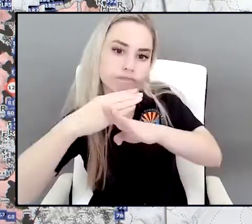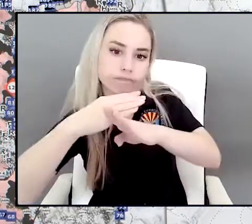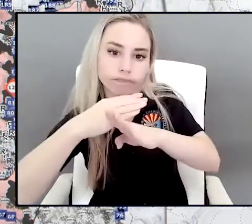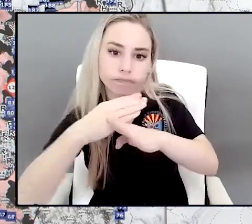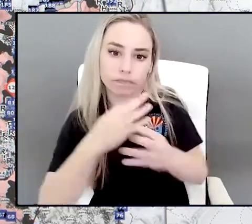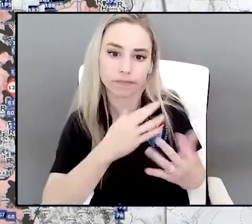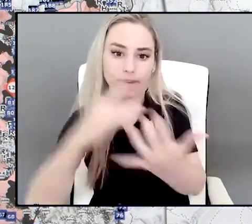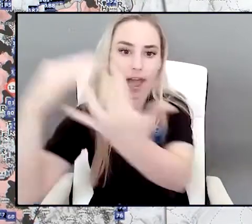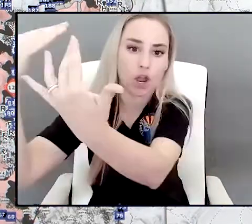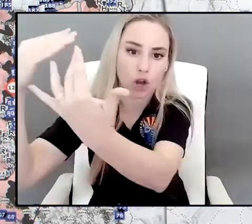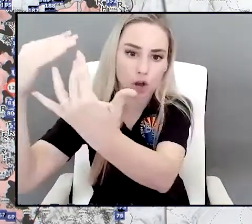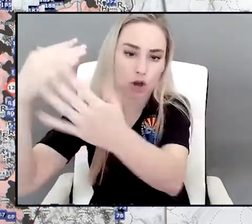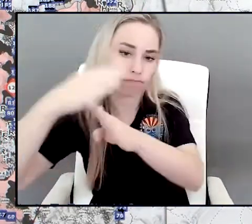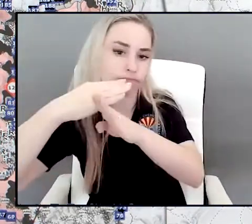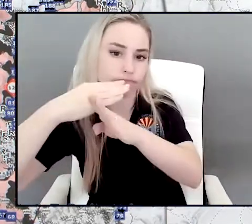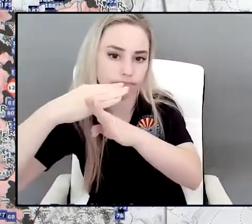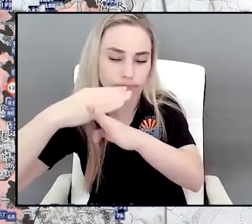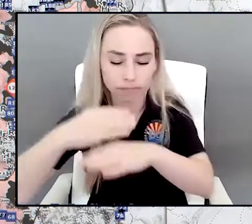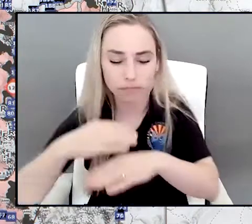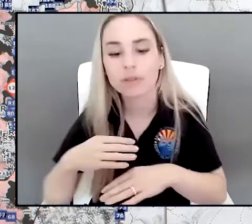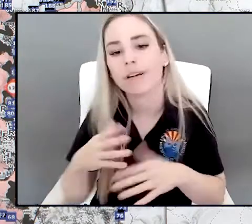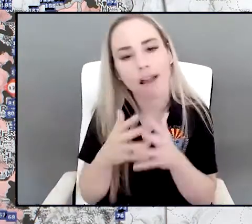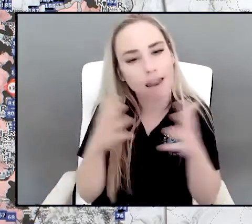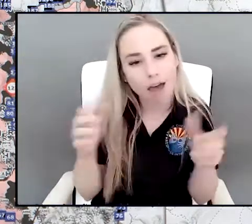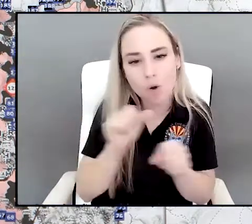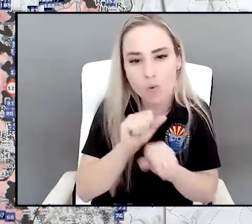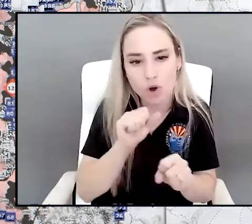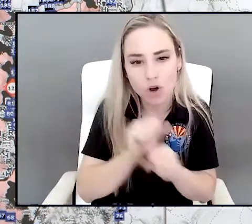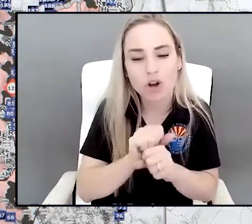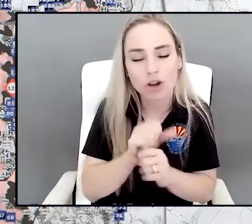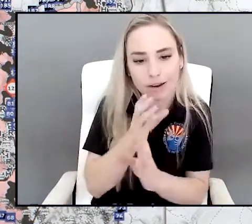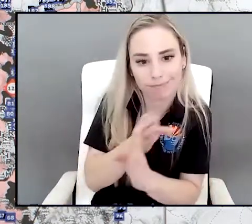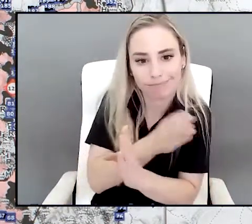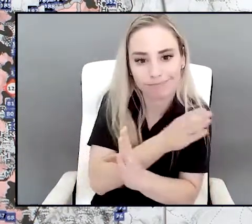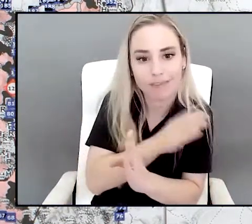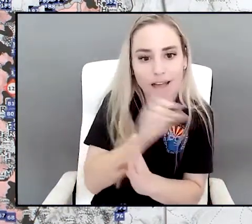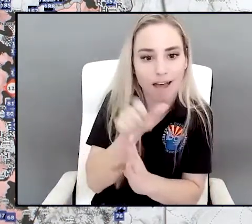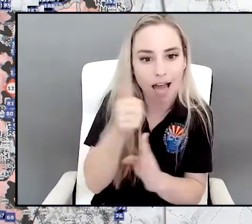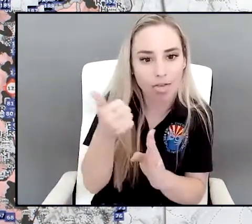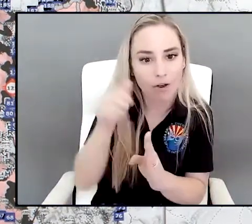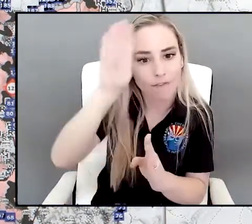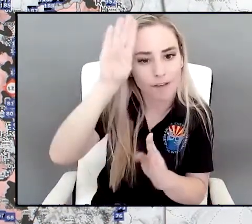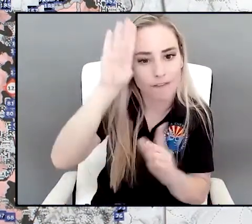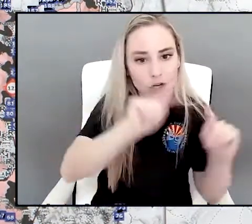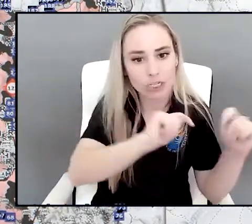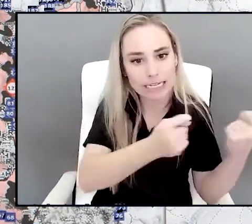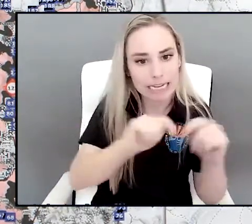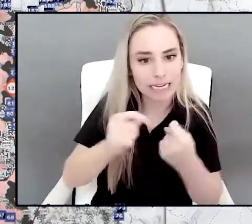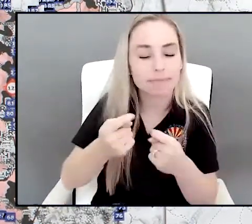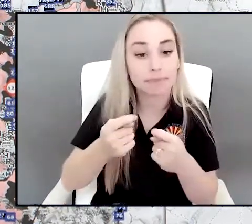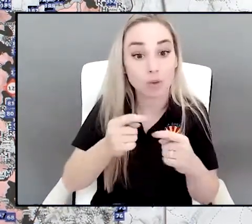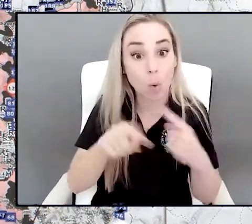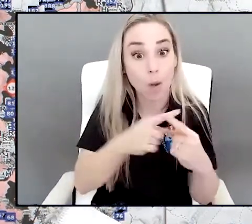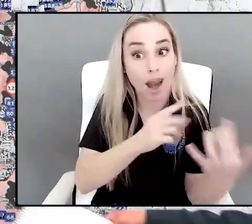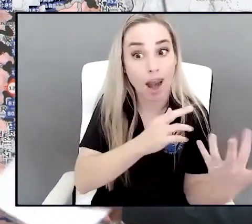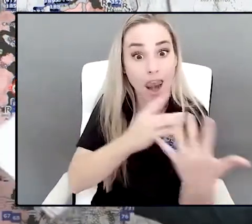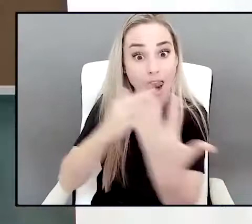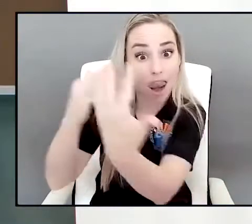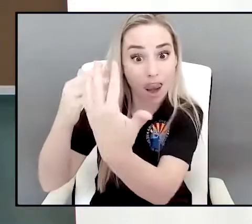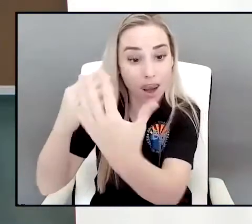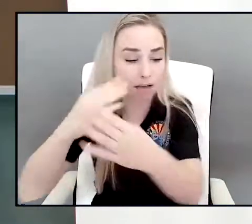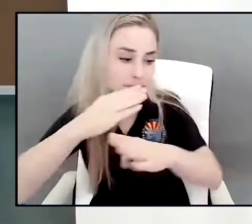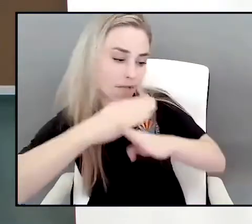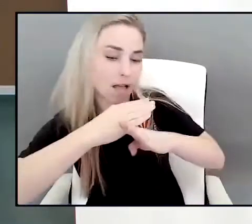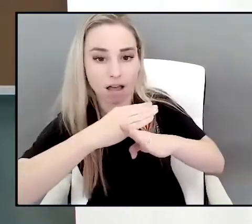And so there was a lot of work put in with several of the last teams to get that in place when this thing was moving